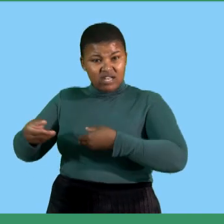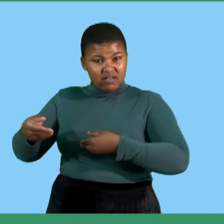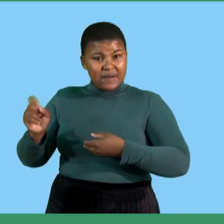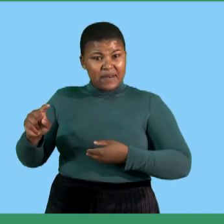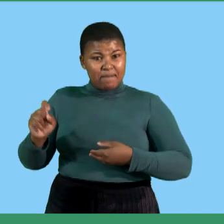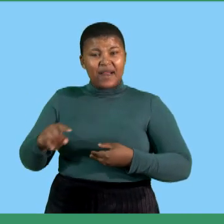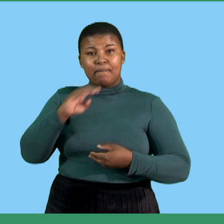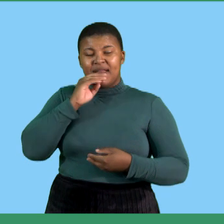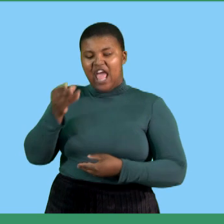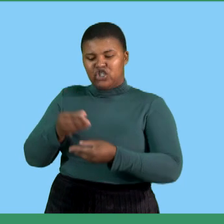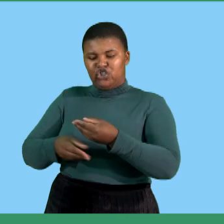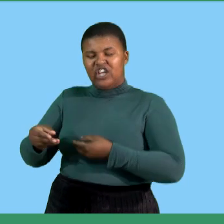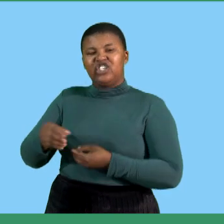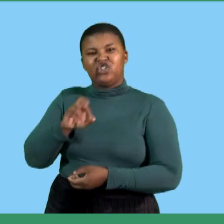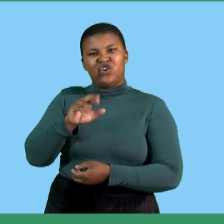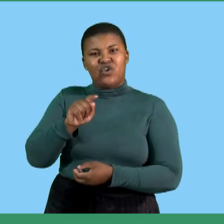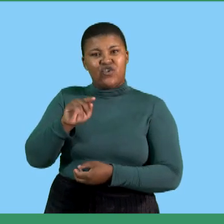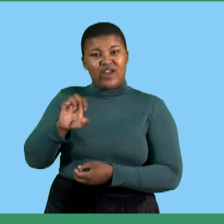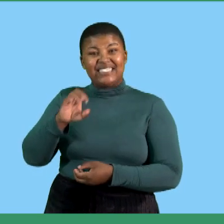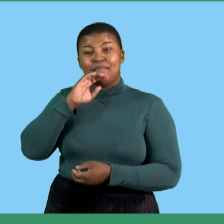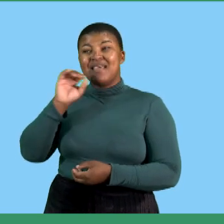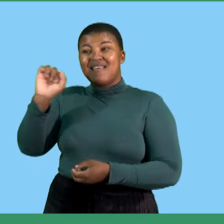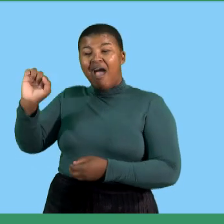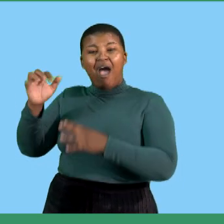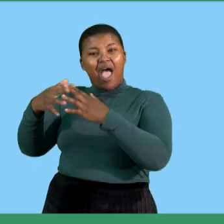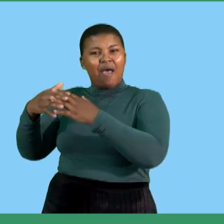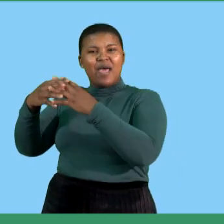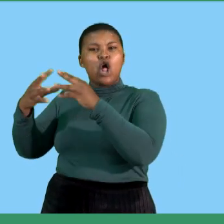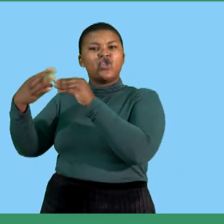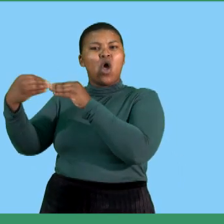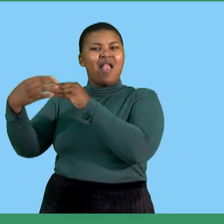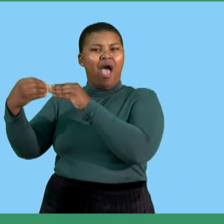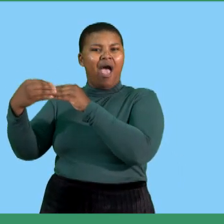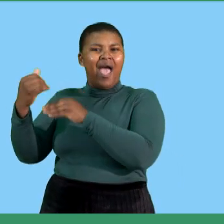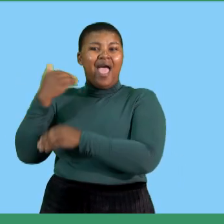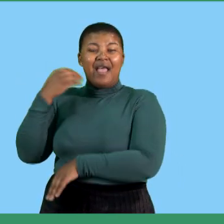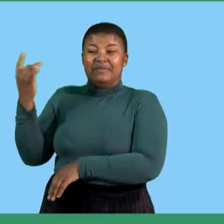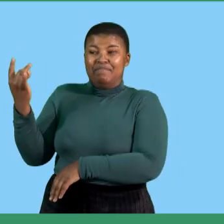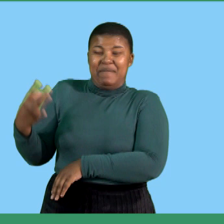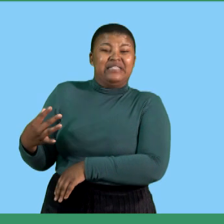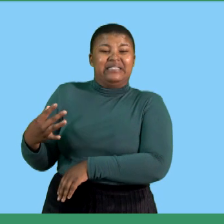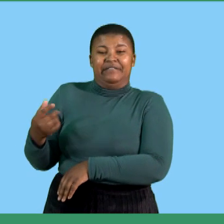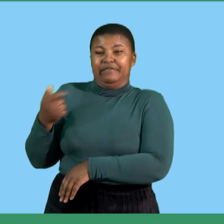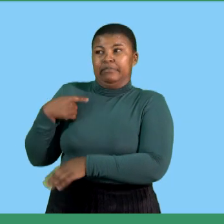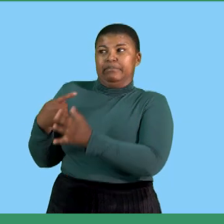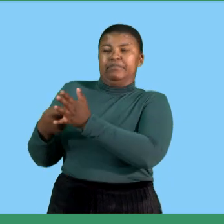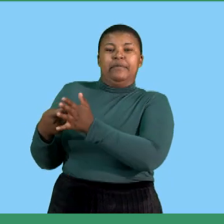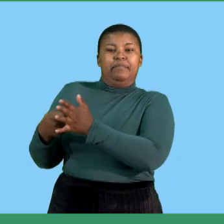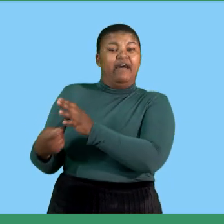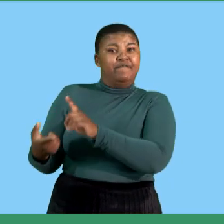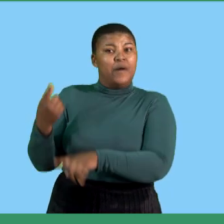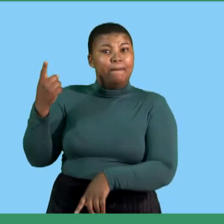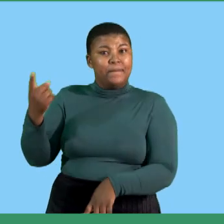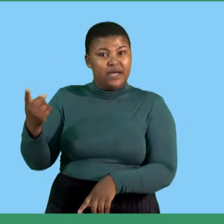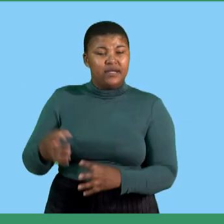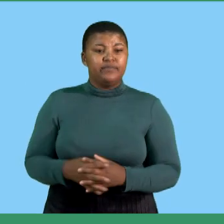is an effect of exchange rate, where the dollar is too expensive for this business to import